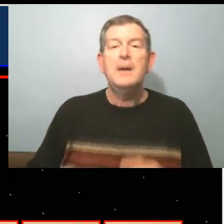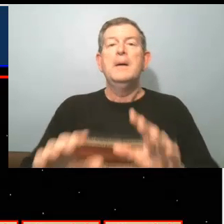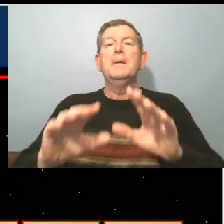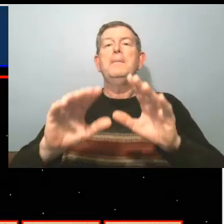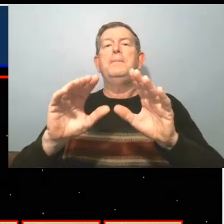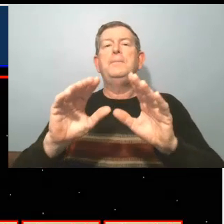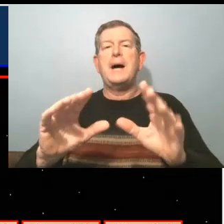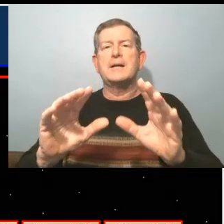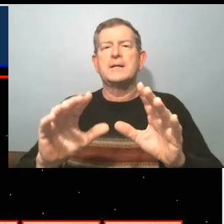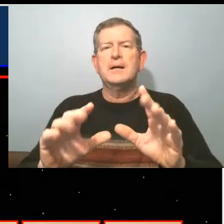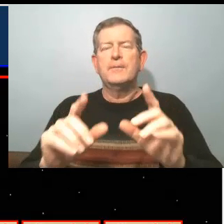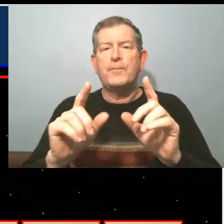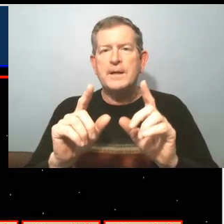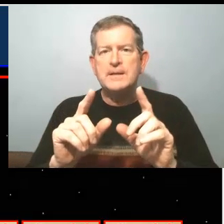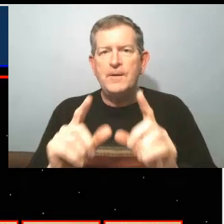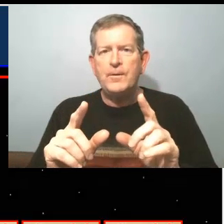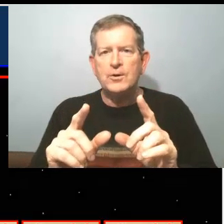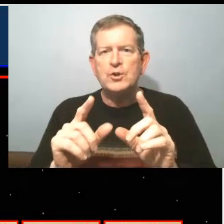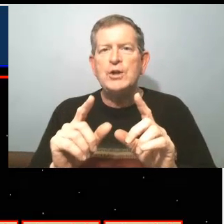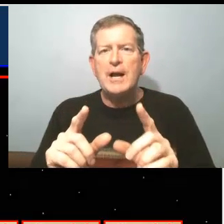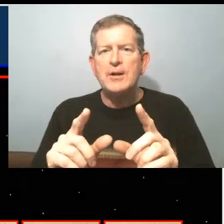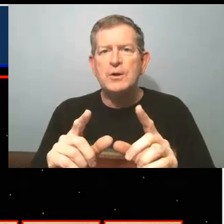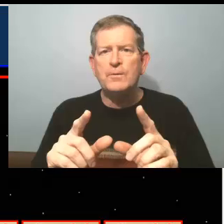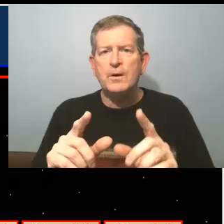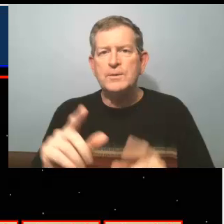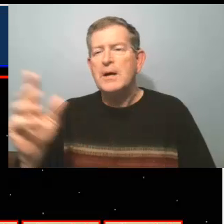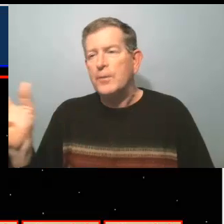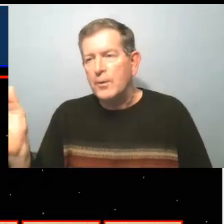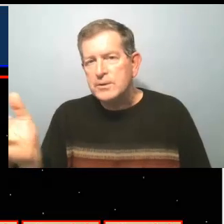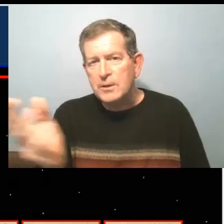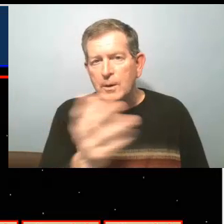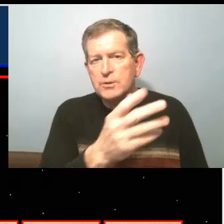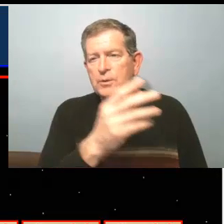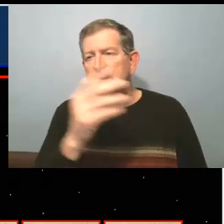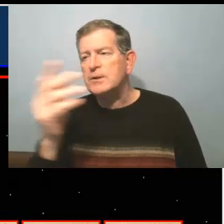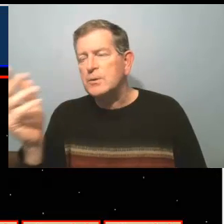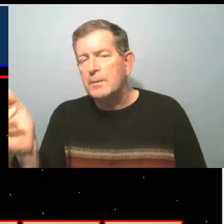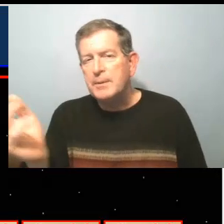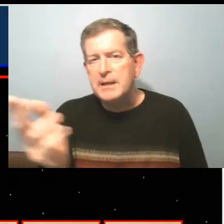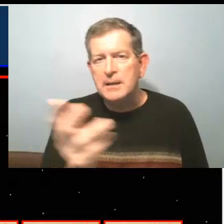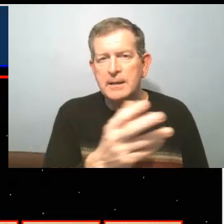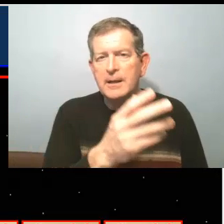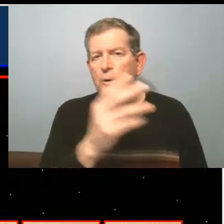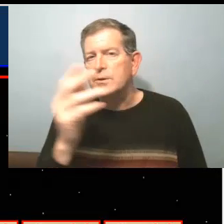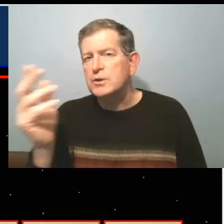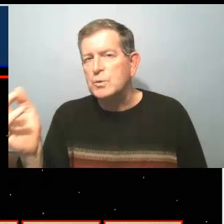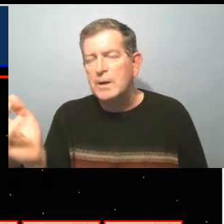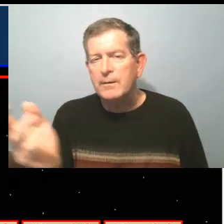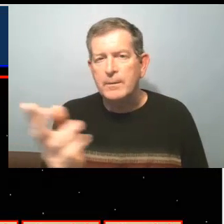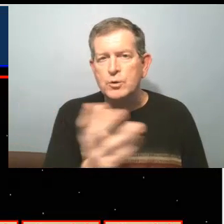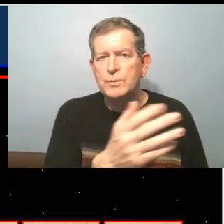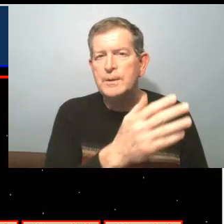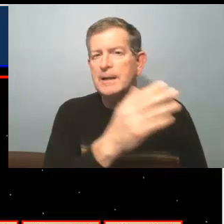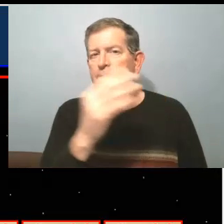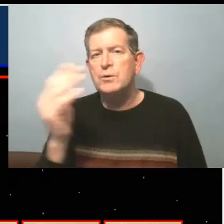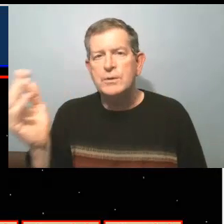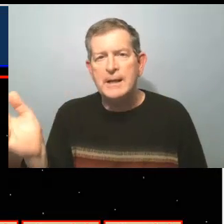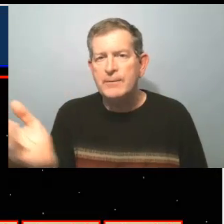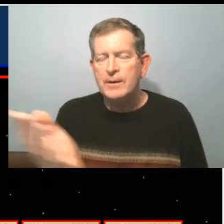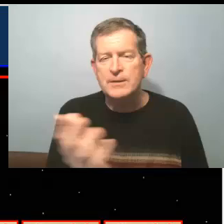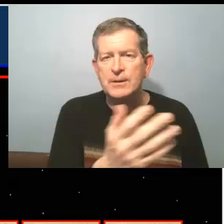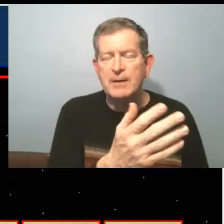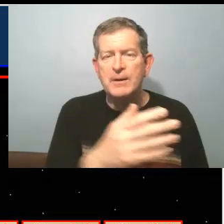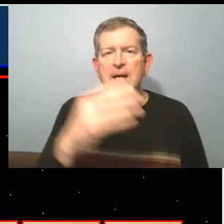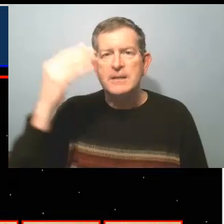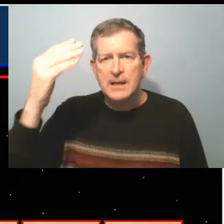correct. But for the difficult, challenging verbs, those are the ones you listen to repeatedly, that whole string of them, je me lève, tu te